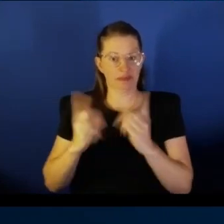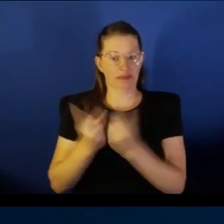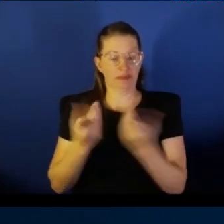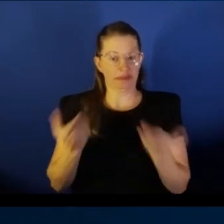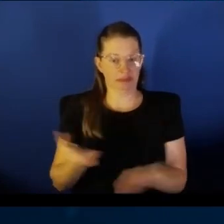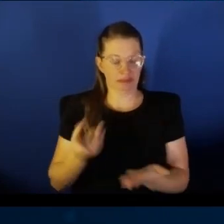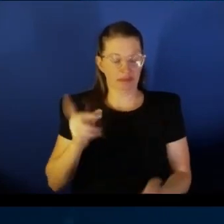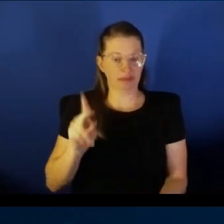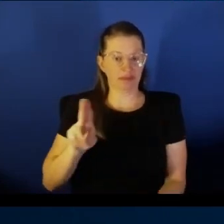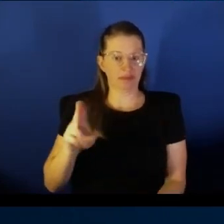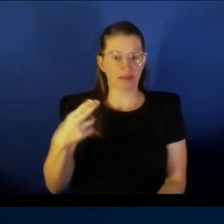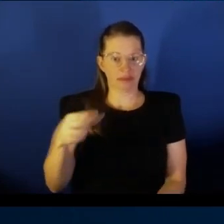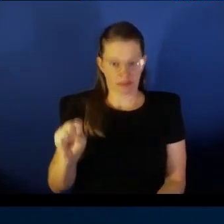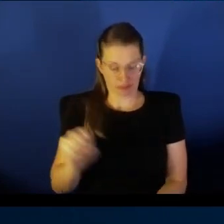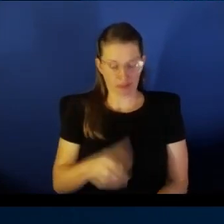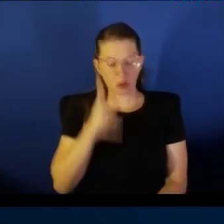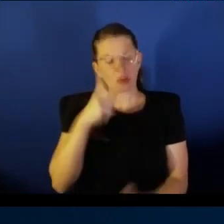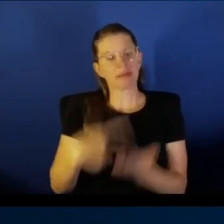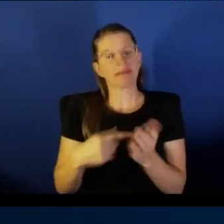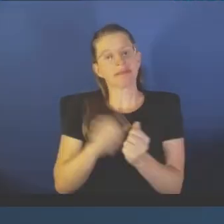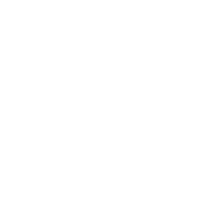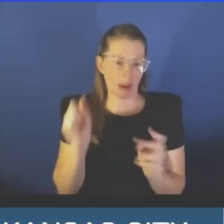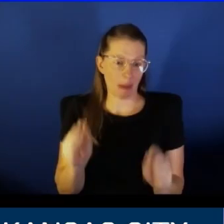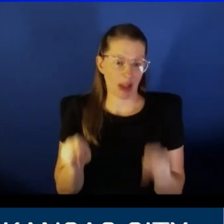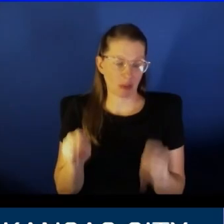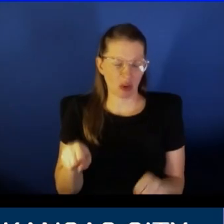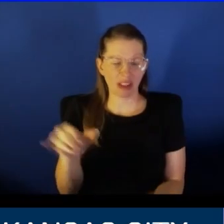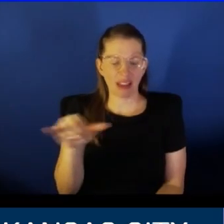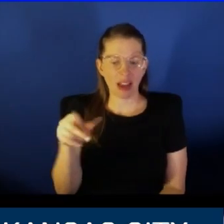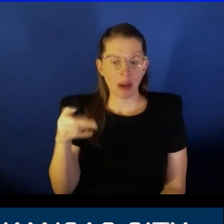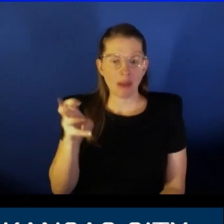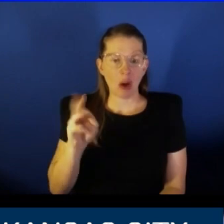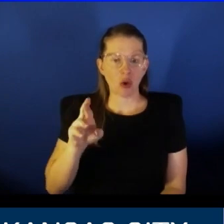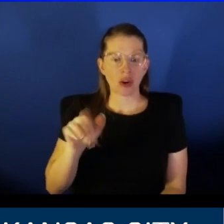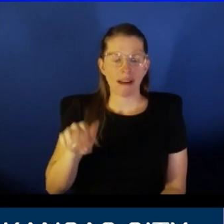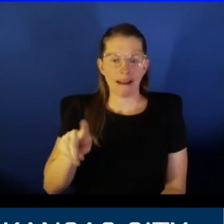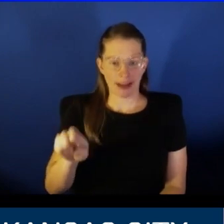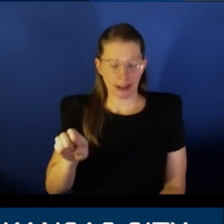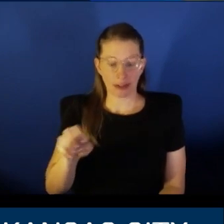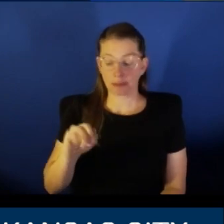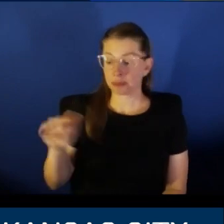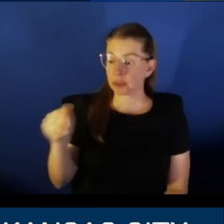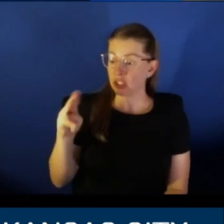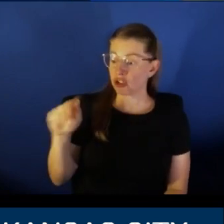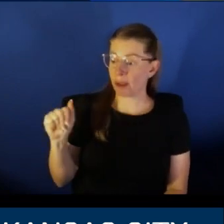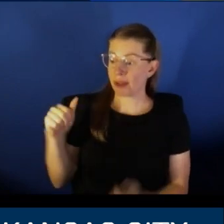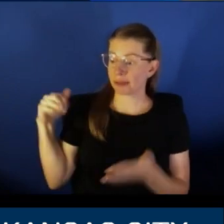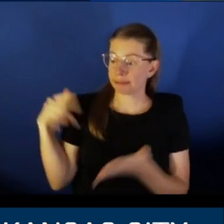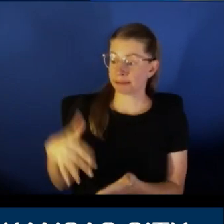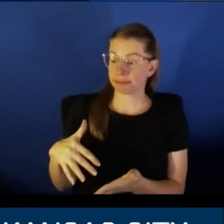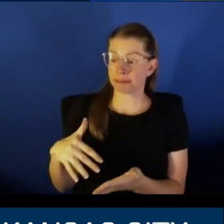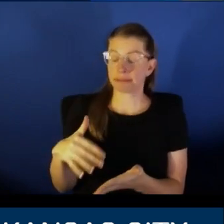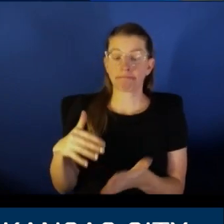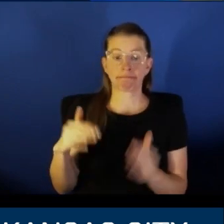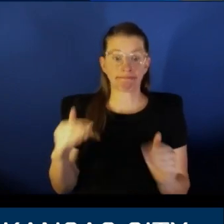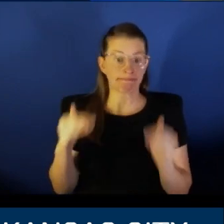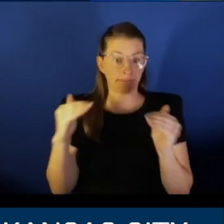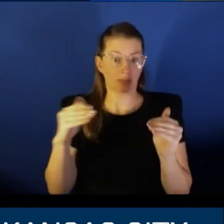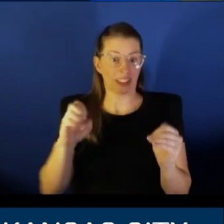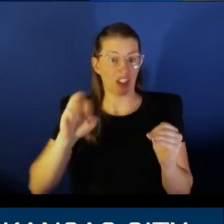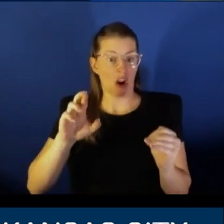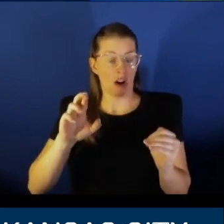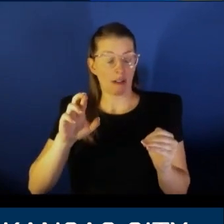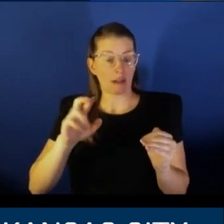them here in just a few minutes to learn more about the work they do. So a JAMA study revealed a higher likelihood of ER visits for those